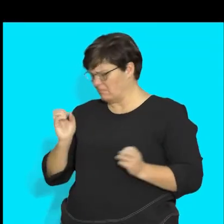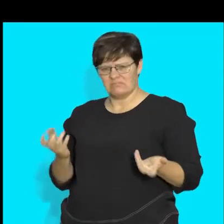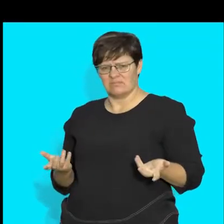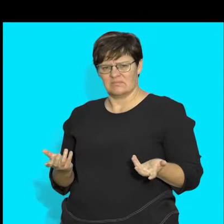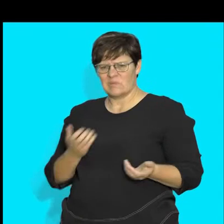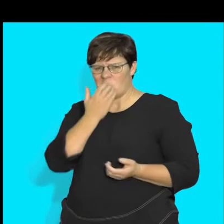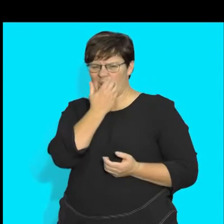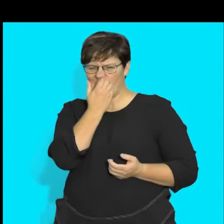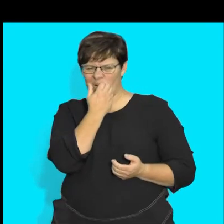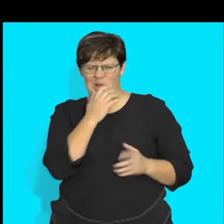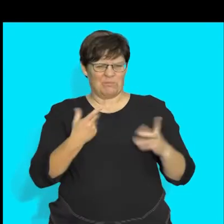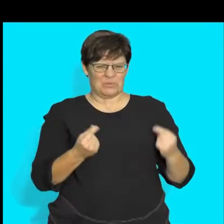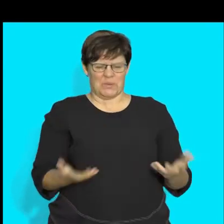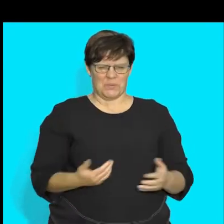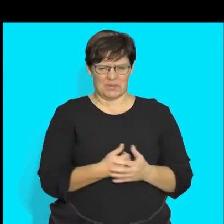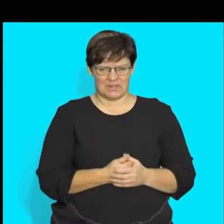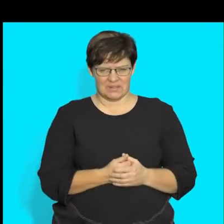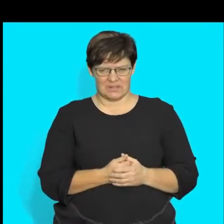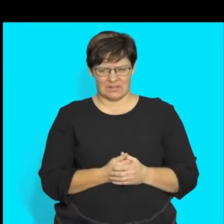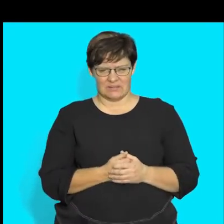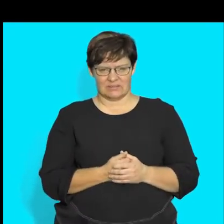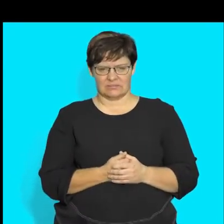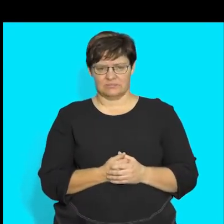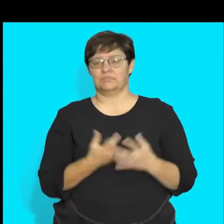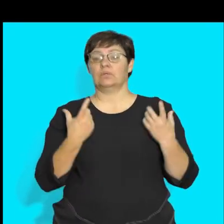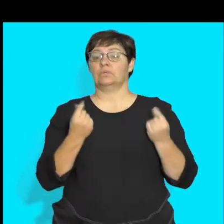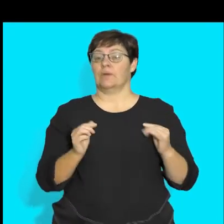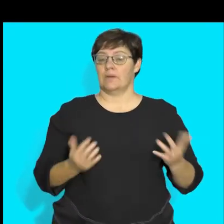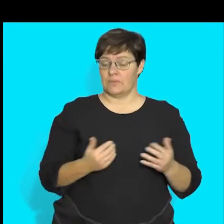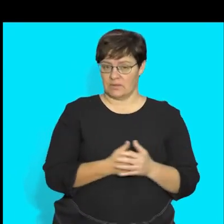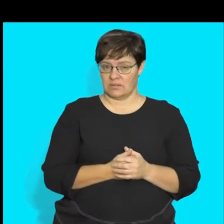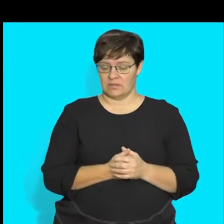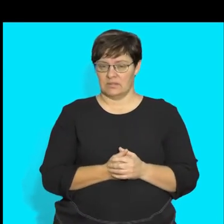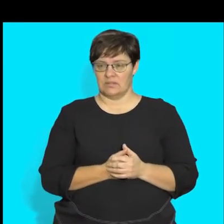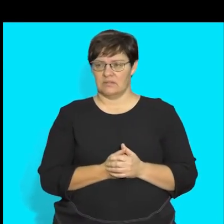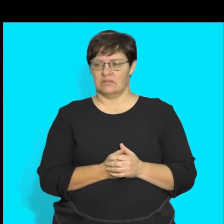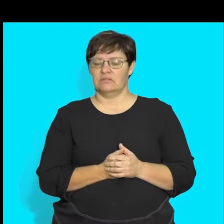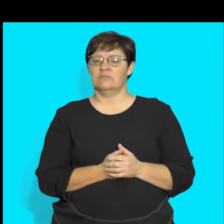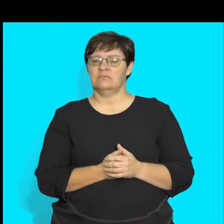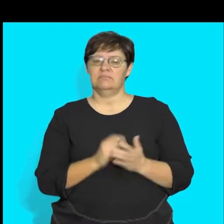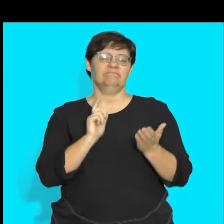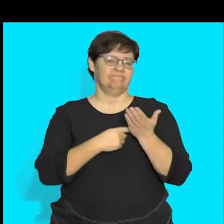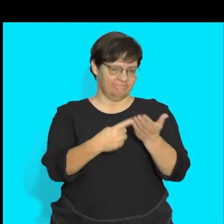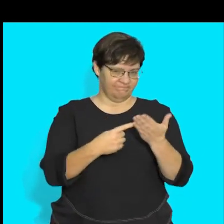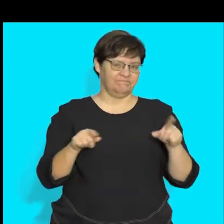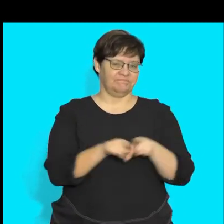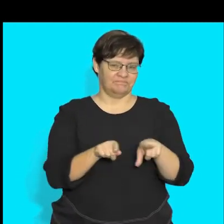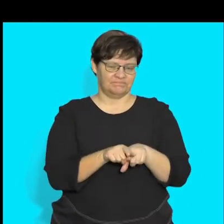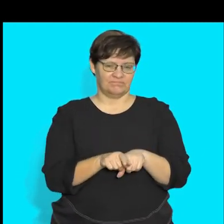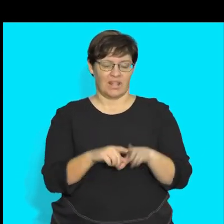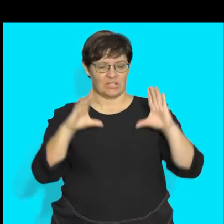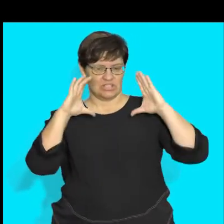So how am I going to do this? We're going to do this using what we just